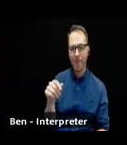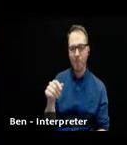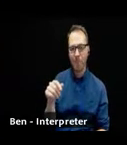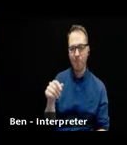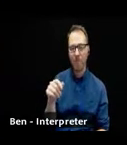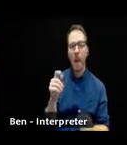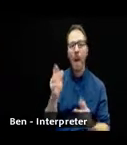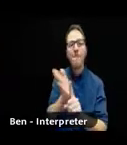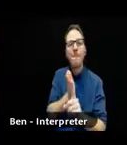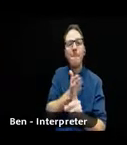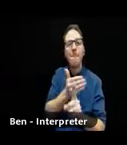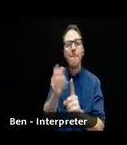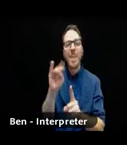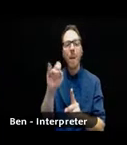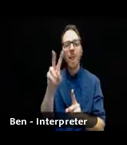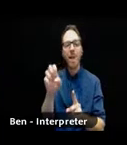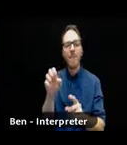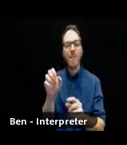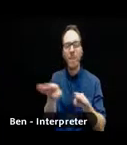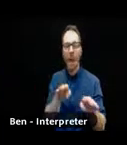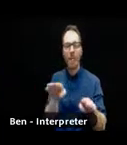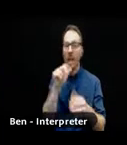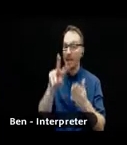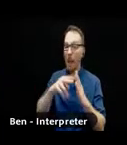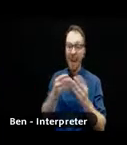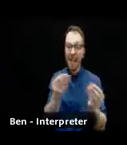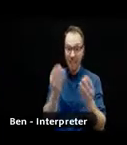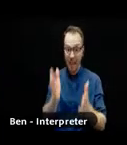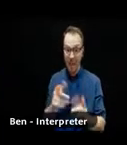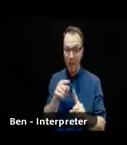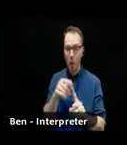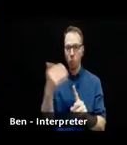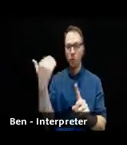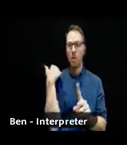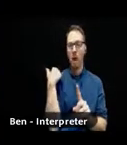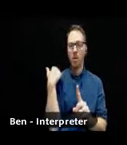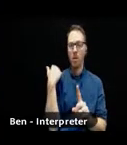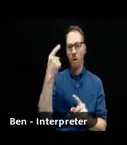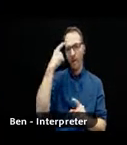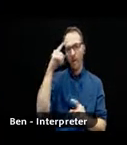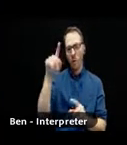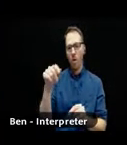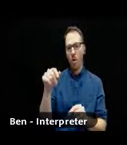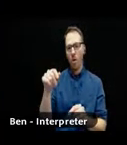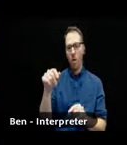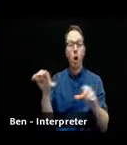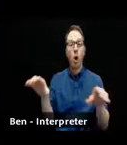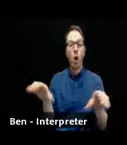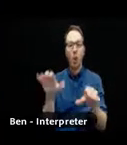manipulative behavior. And that doesn't mean that the facilitator is responsible for doing that kind of work.